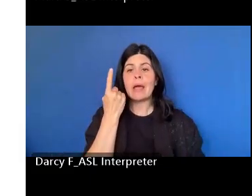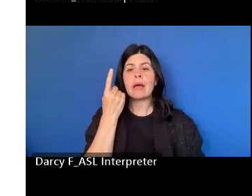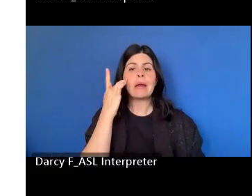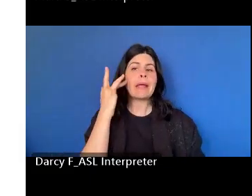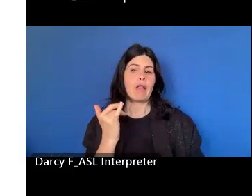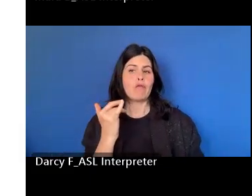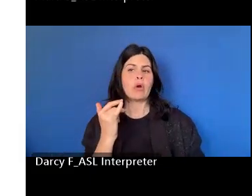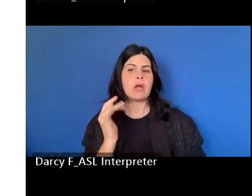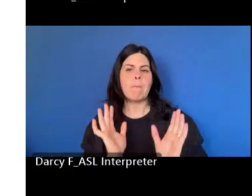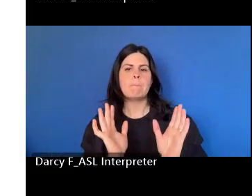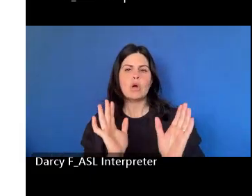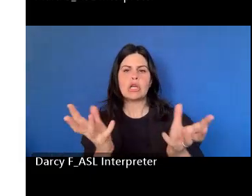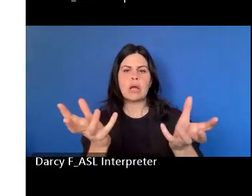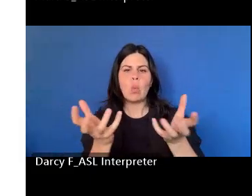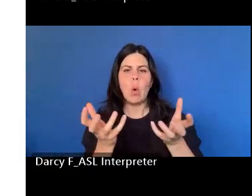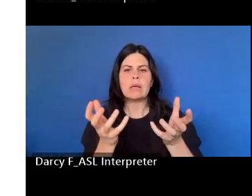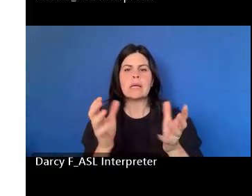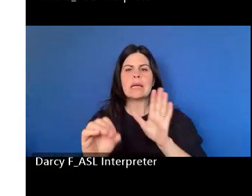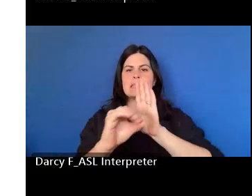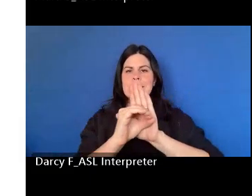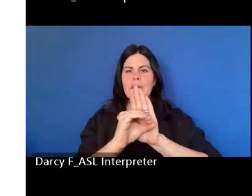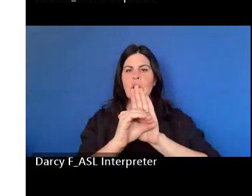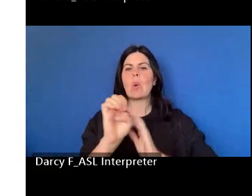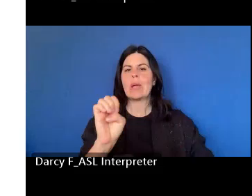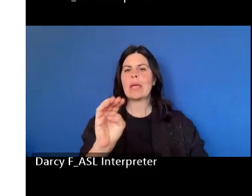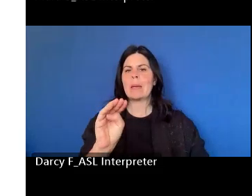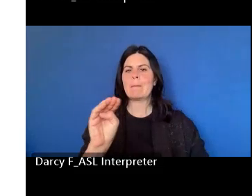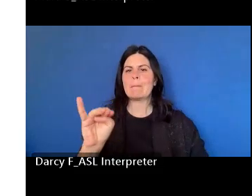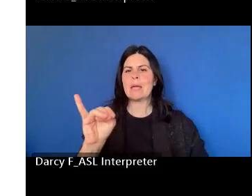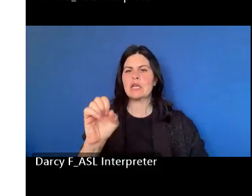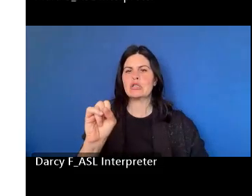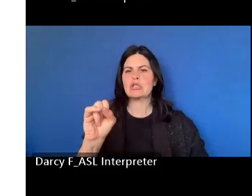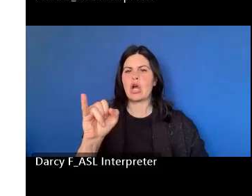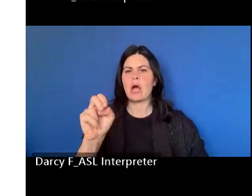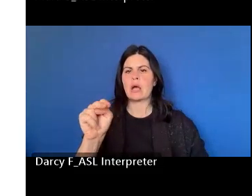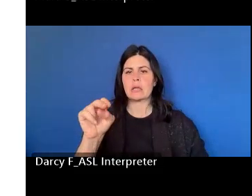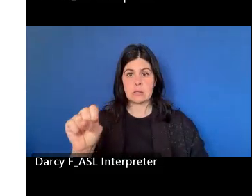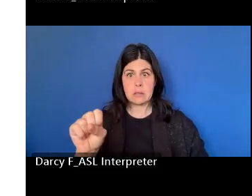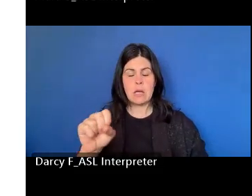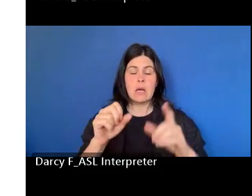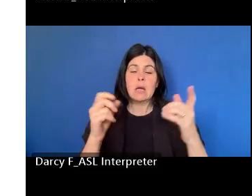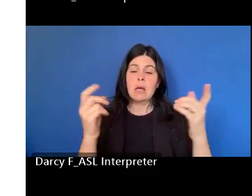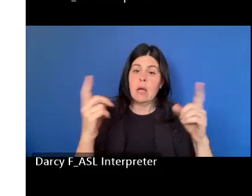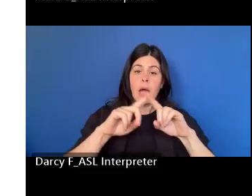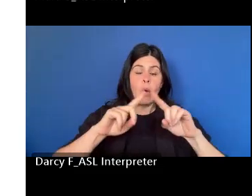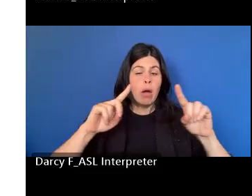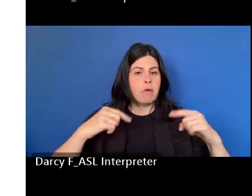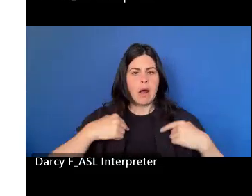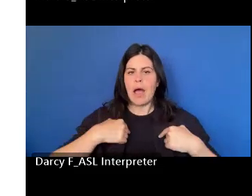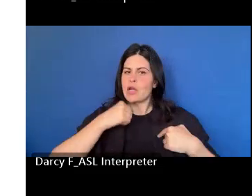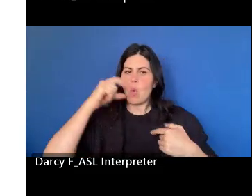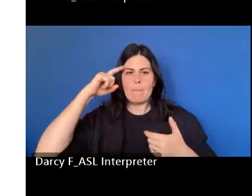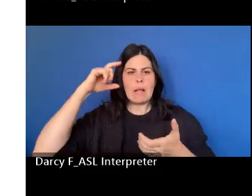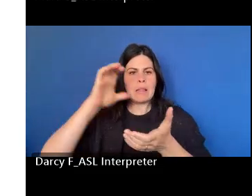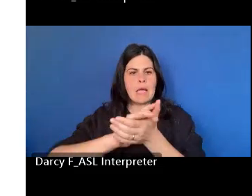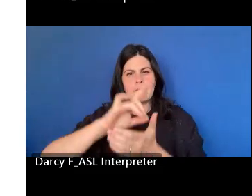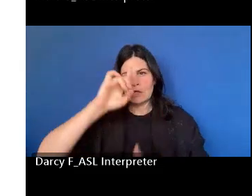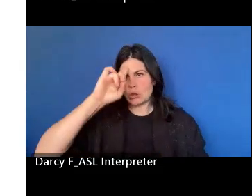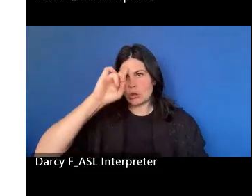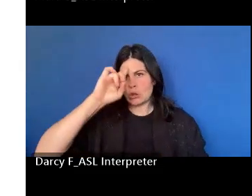zero emissions. However, I just don't believe that this is a smart move